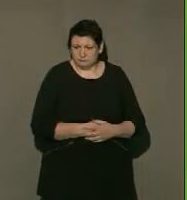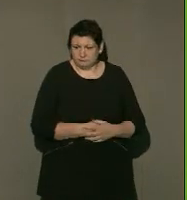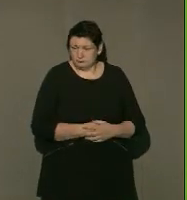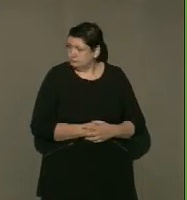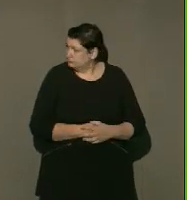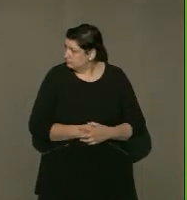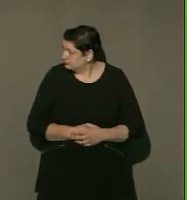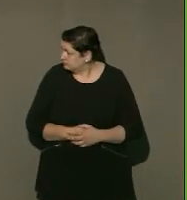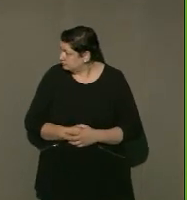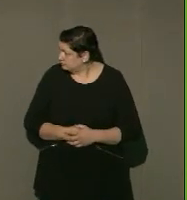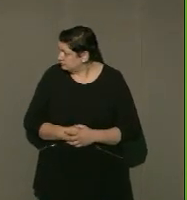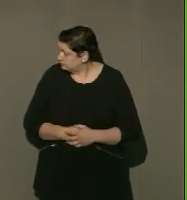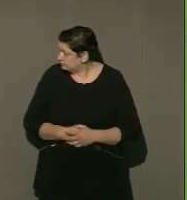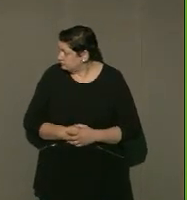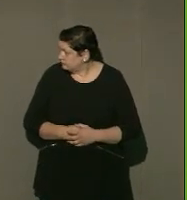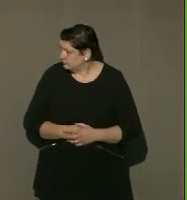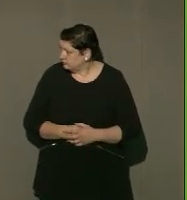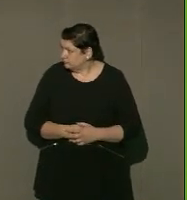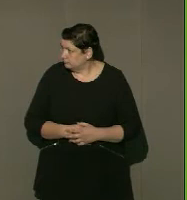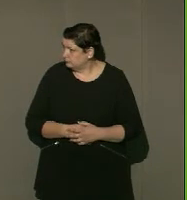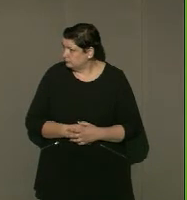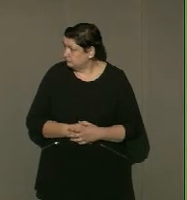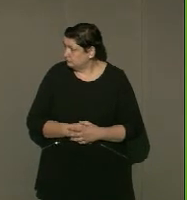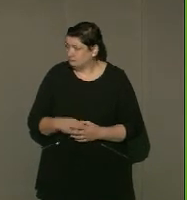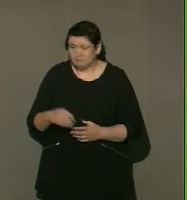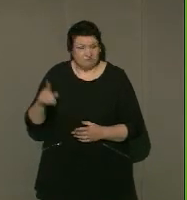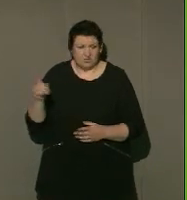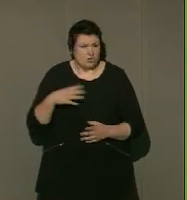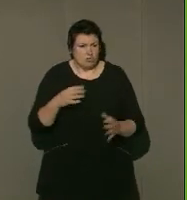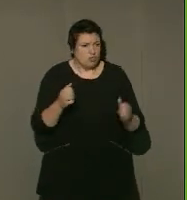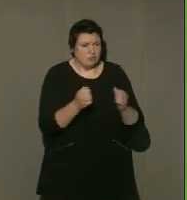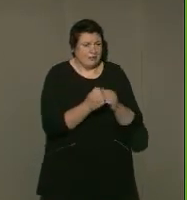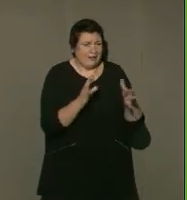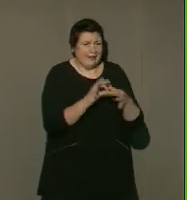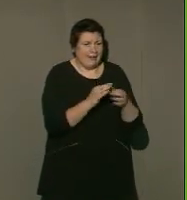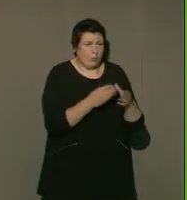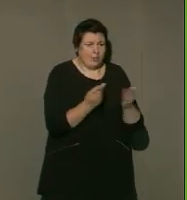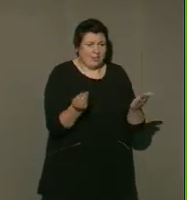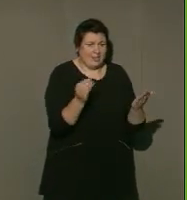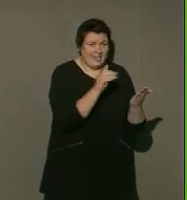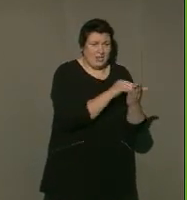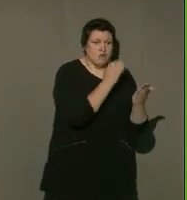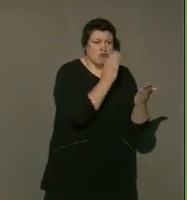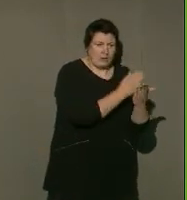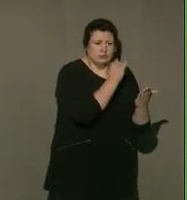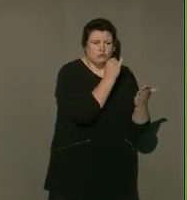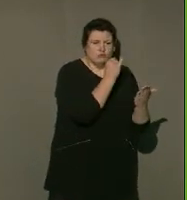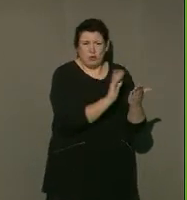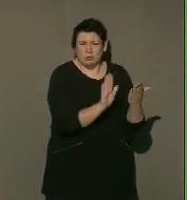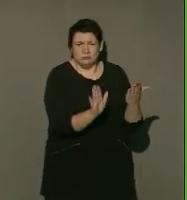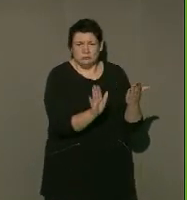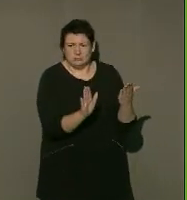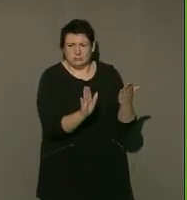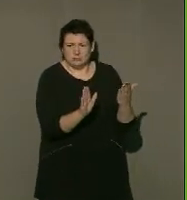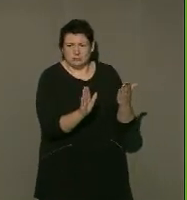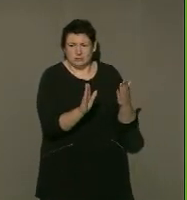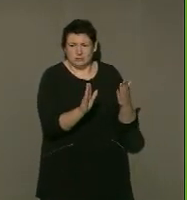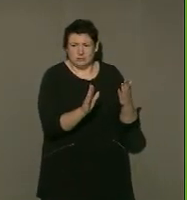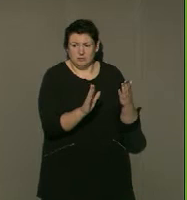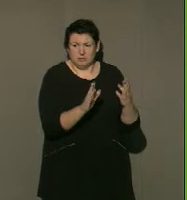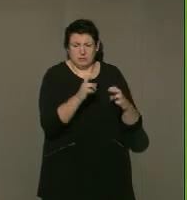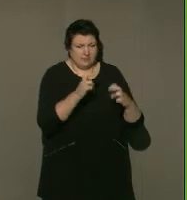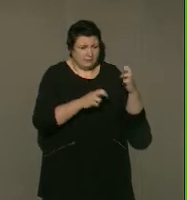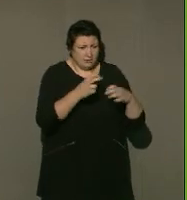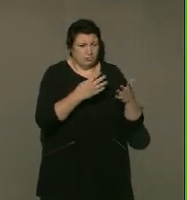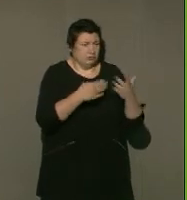Okay, that's not relevant to whether this is in or out of order. The discussion is purely about